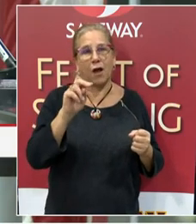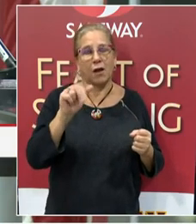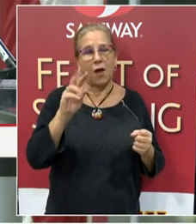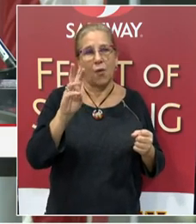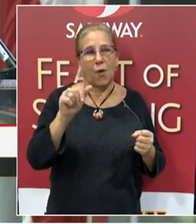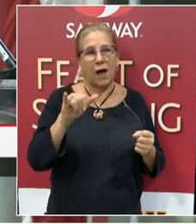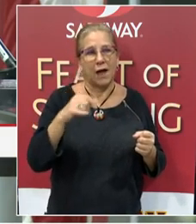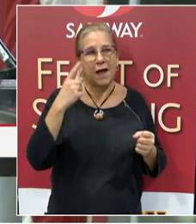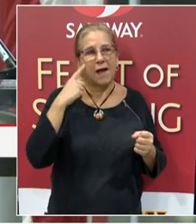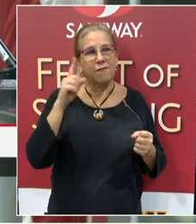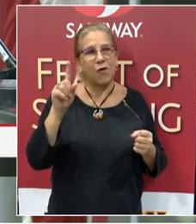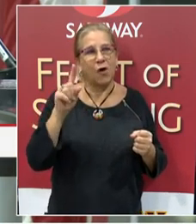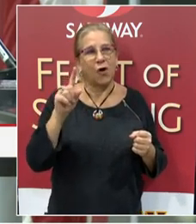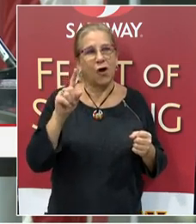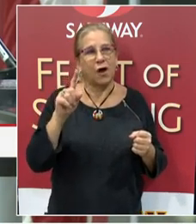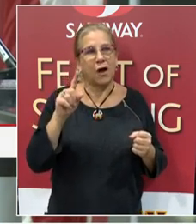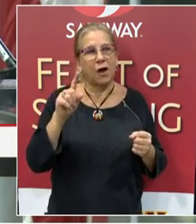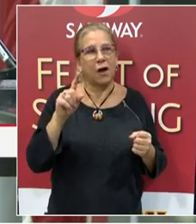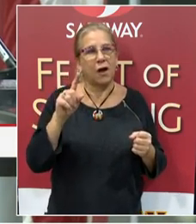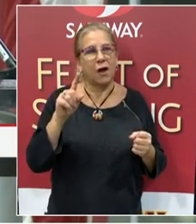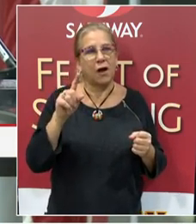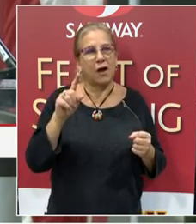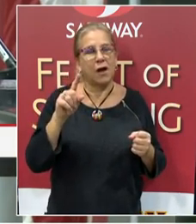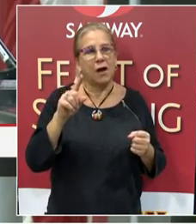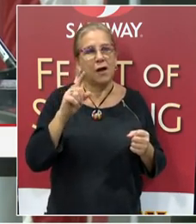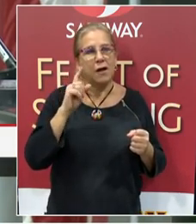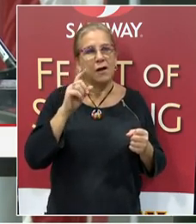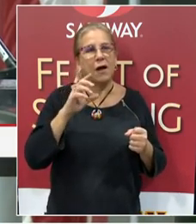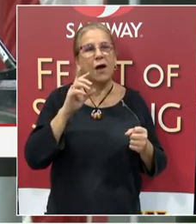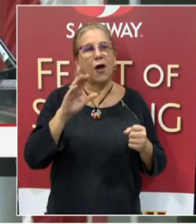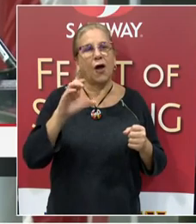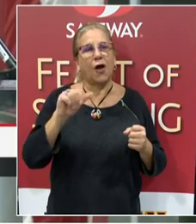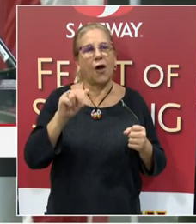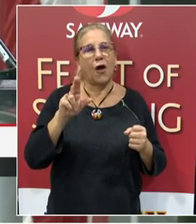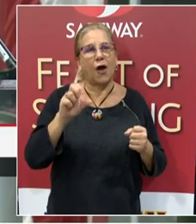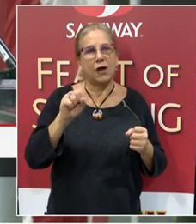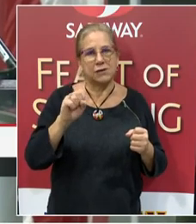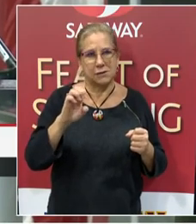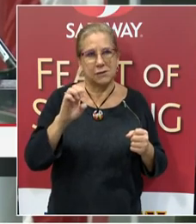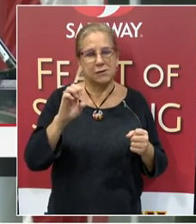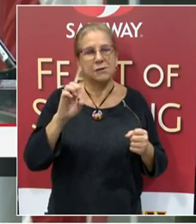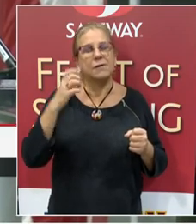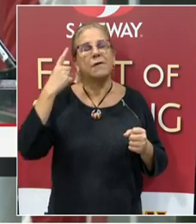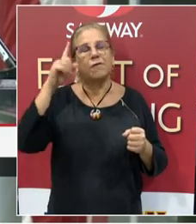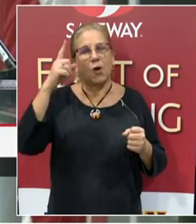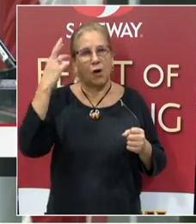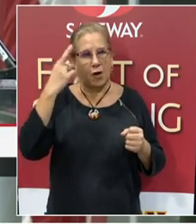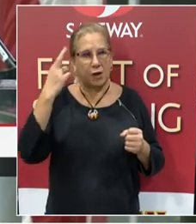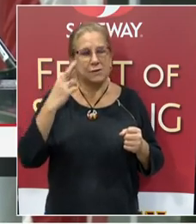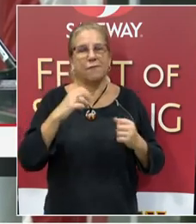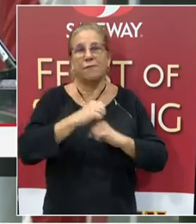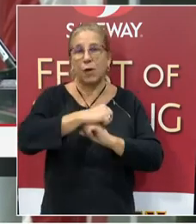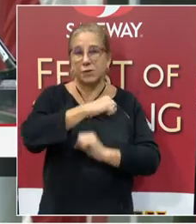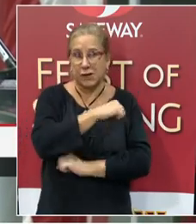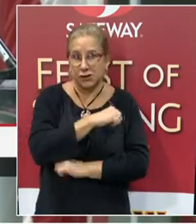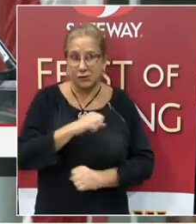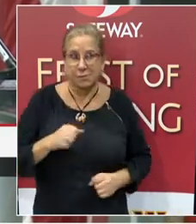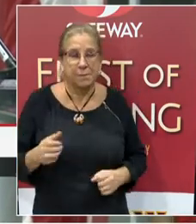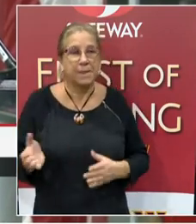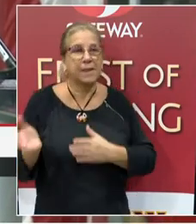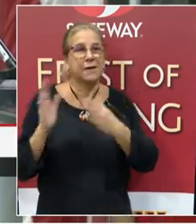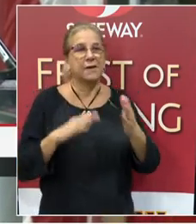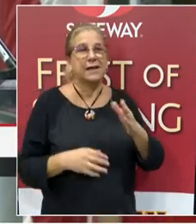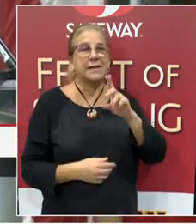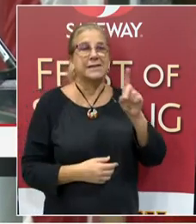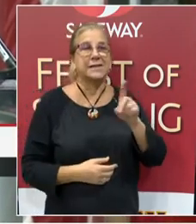DC, Burlington, DC Fire and EMS, and of course the CalPro Group. None of this would